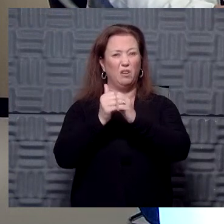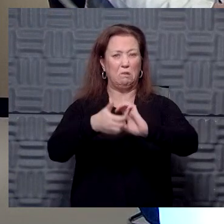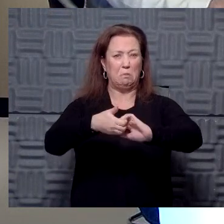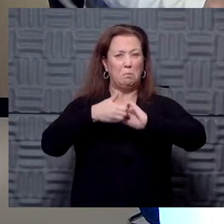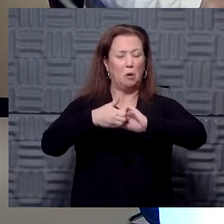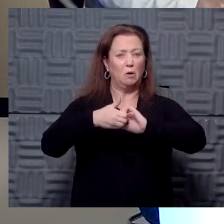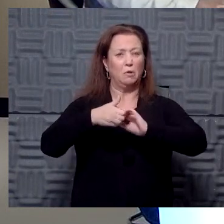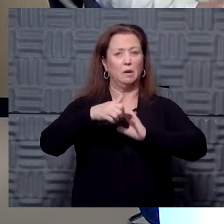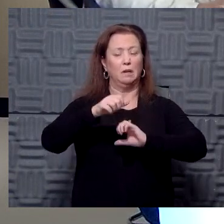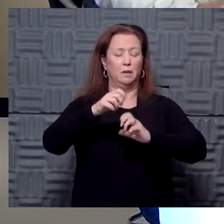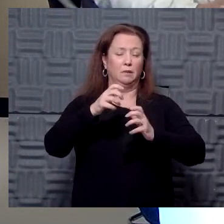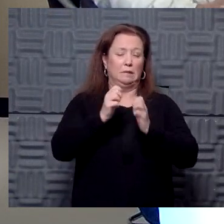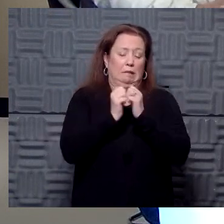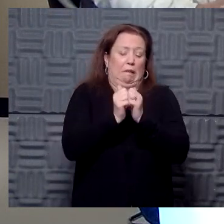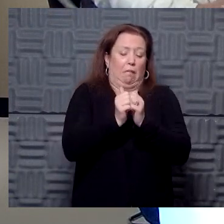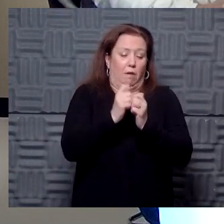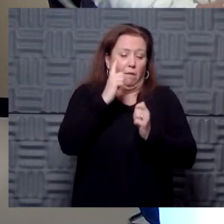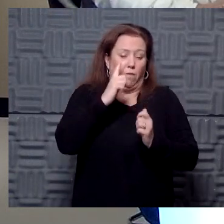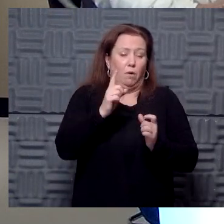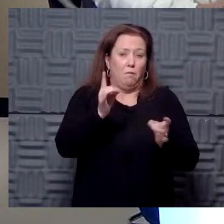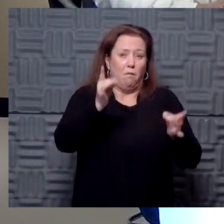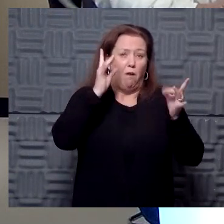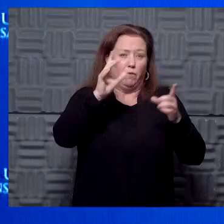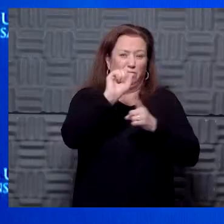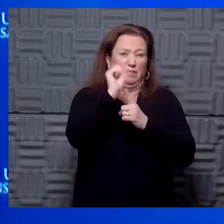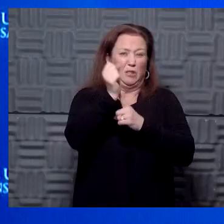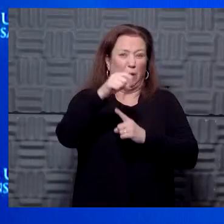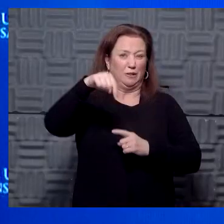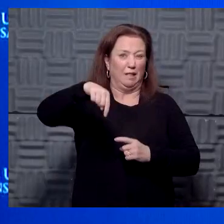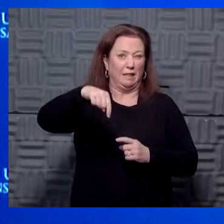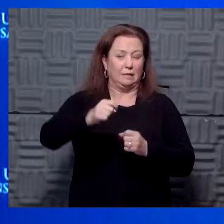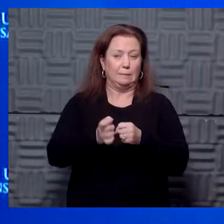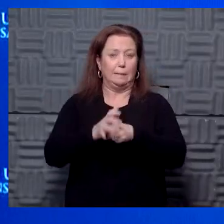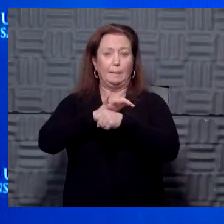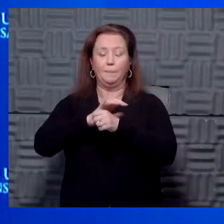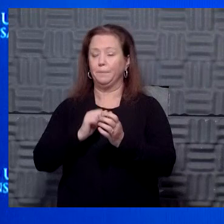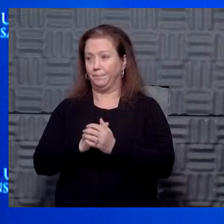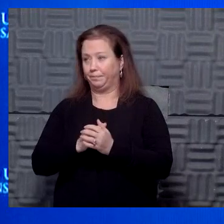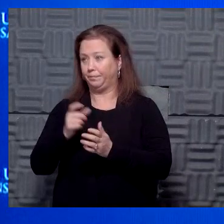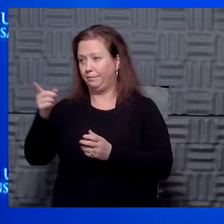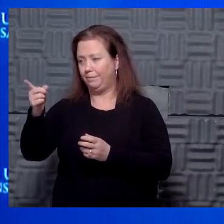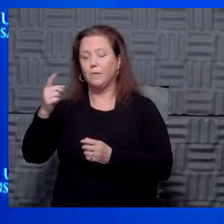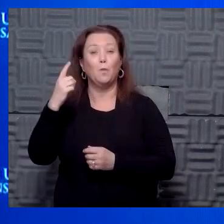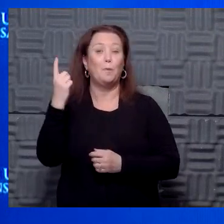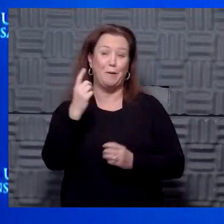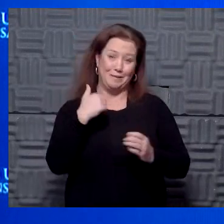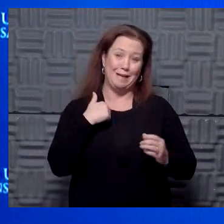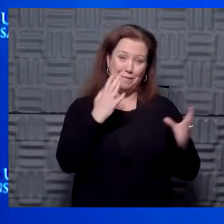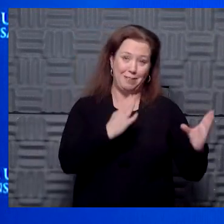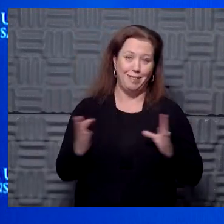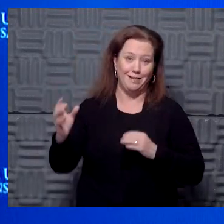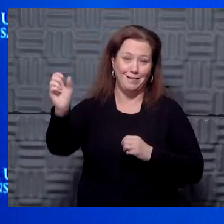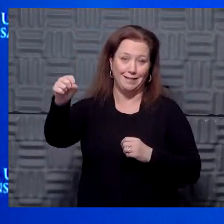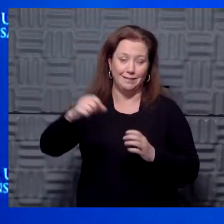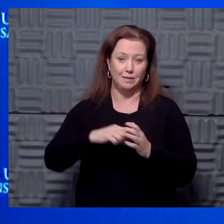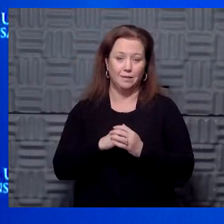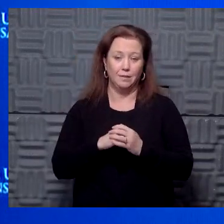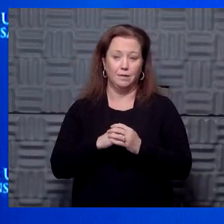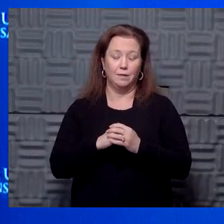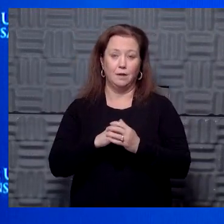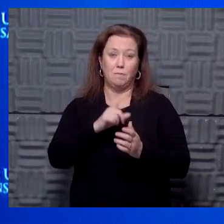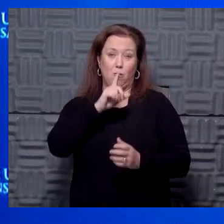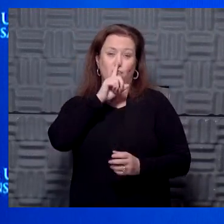mass casualties or mass illness? You know, well, we always have a plan, but having it as